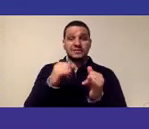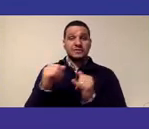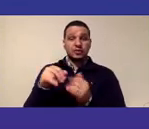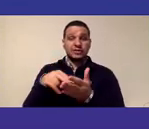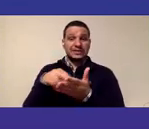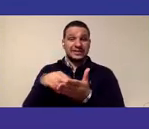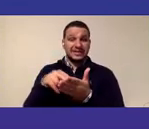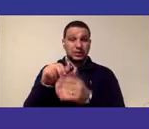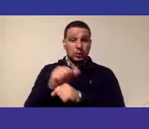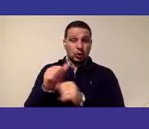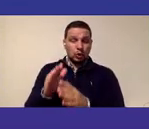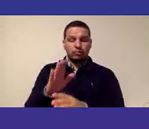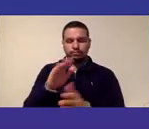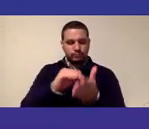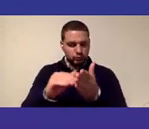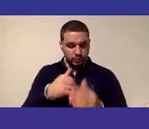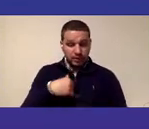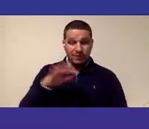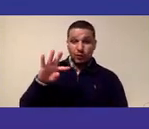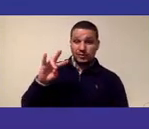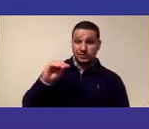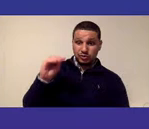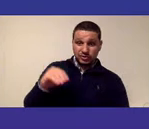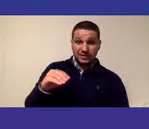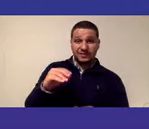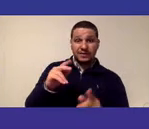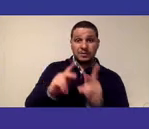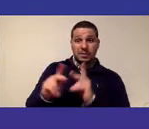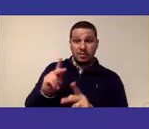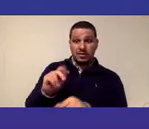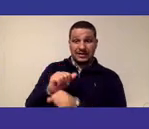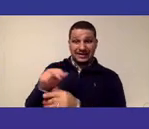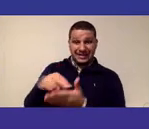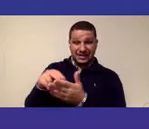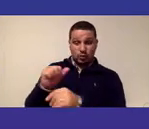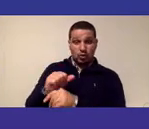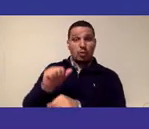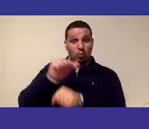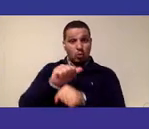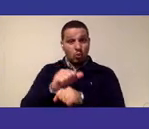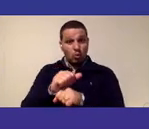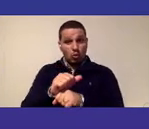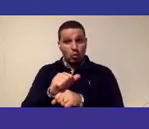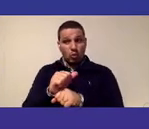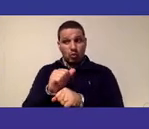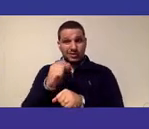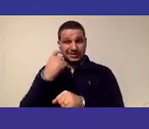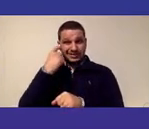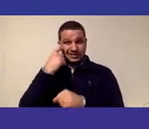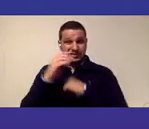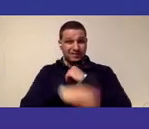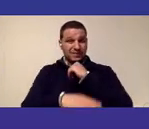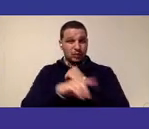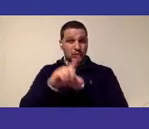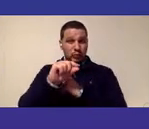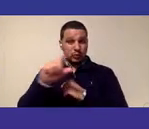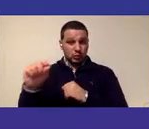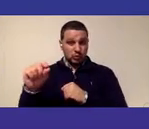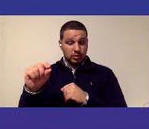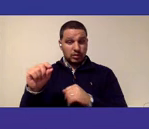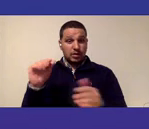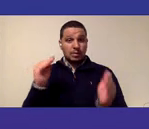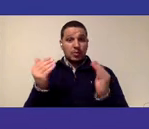workers, 47% of individual dance workers were employed in the late fall of 2020, as compared